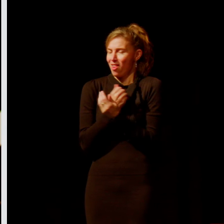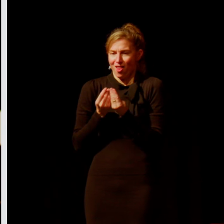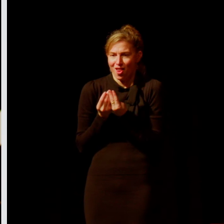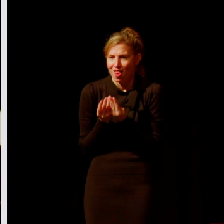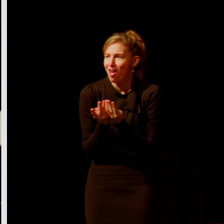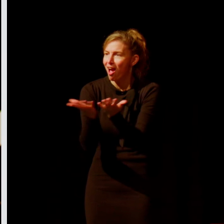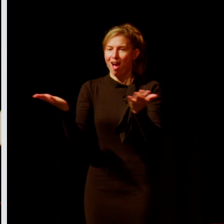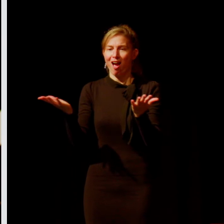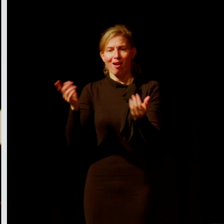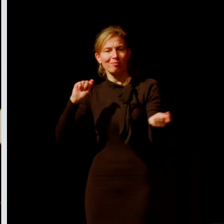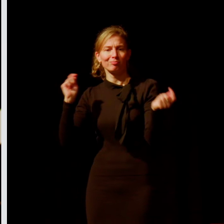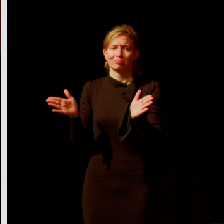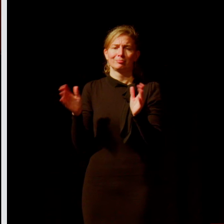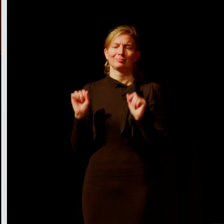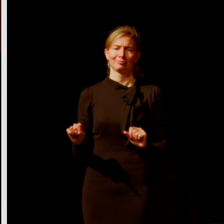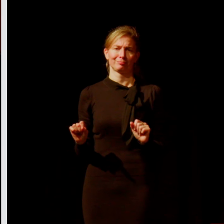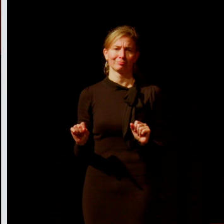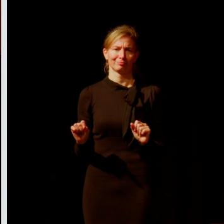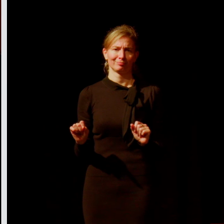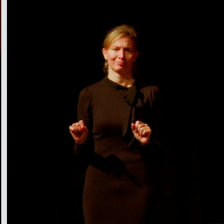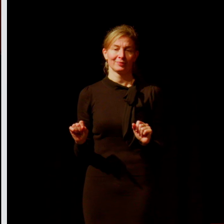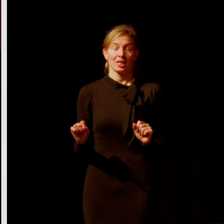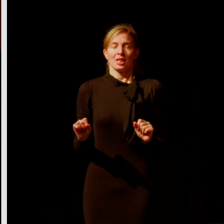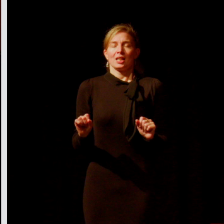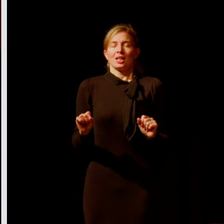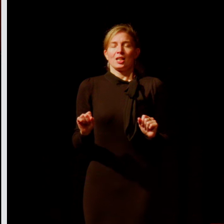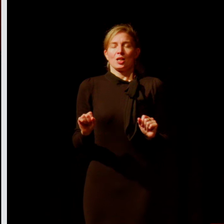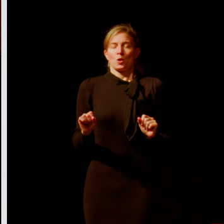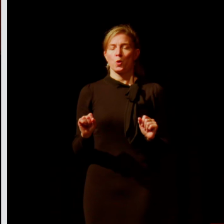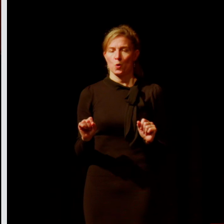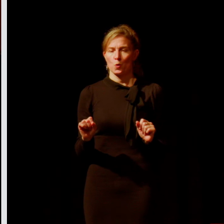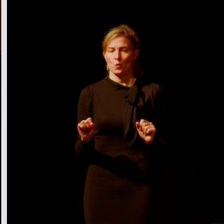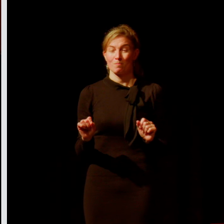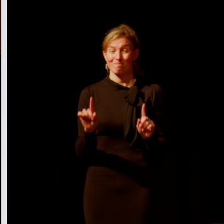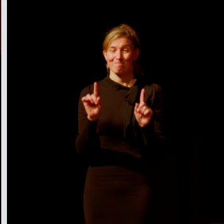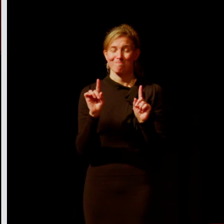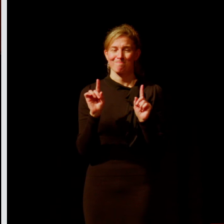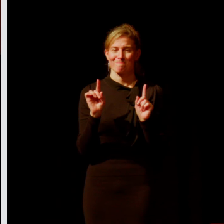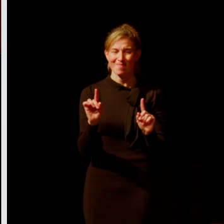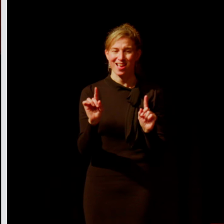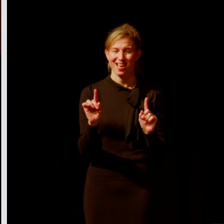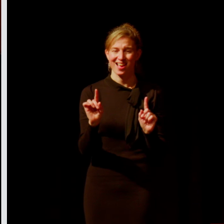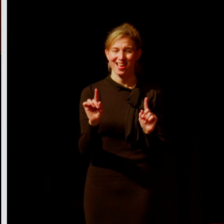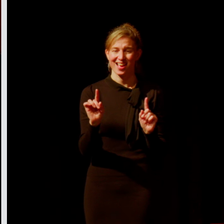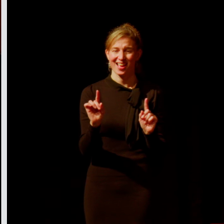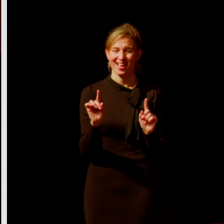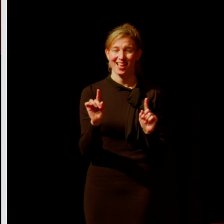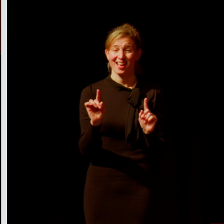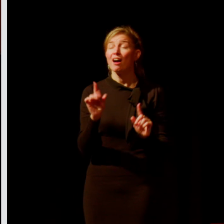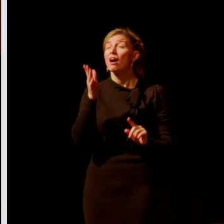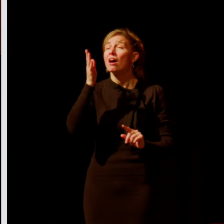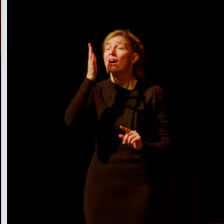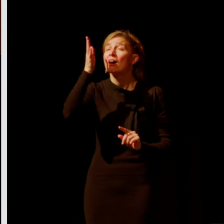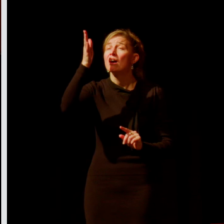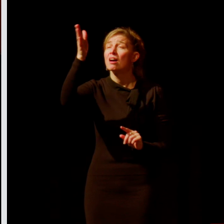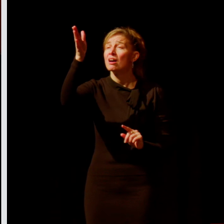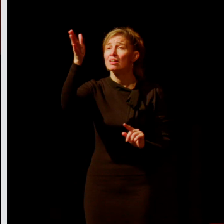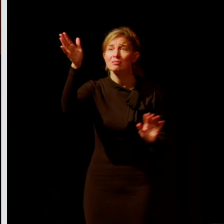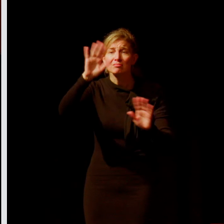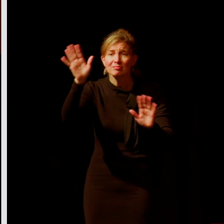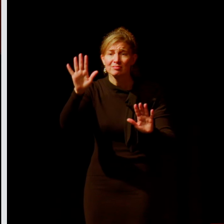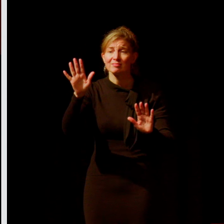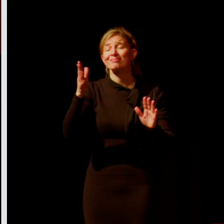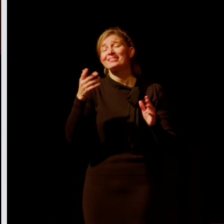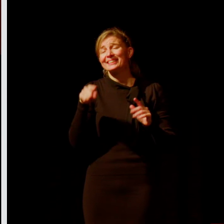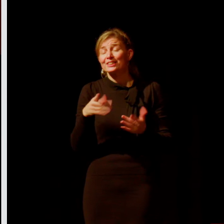world's unbanked. But here's the kicker. It's not just reality yet. The technology is